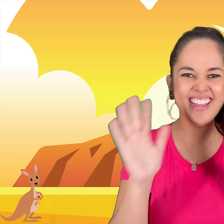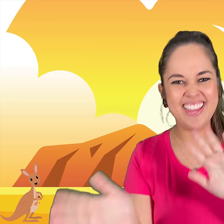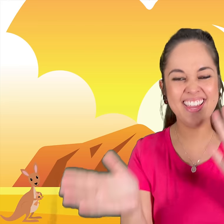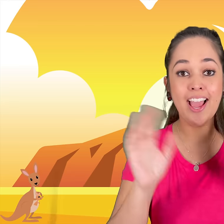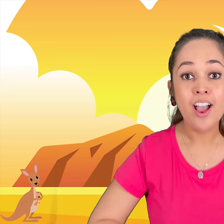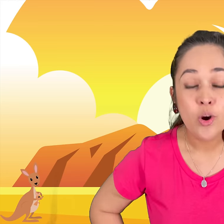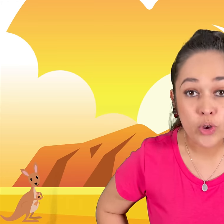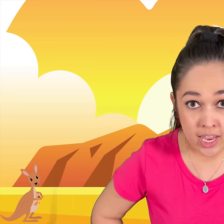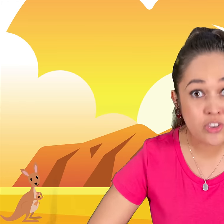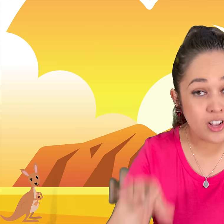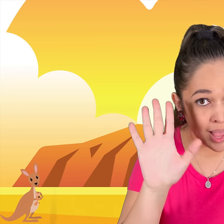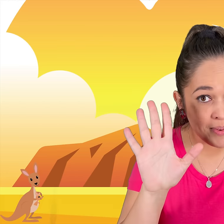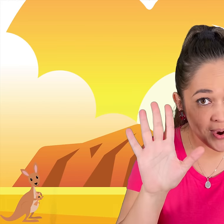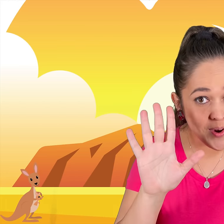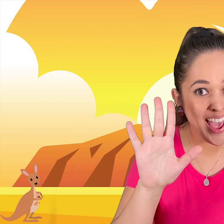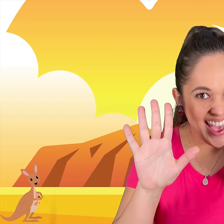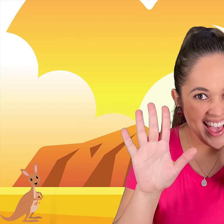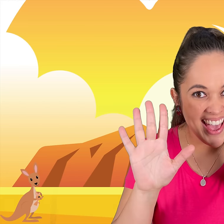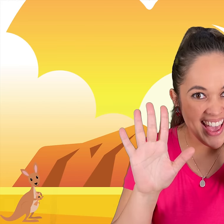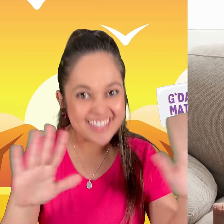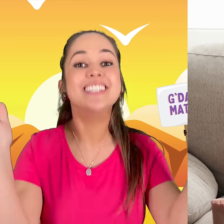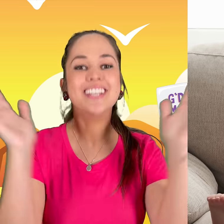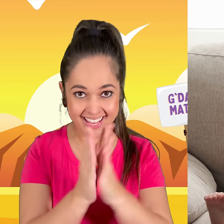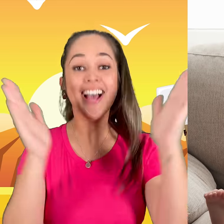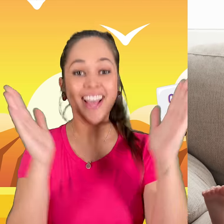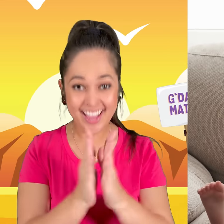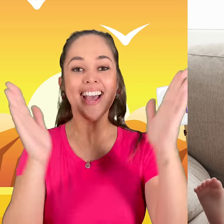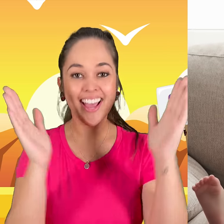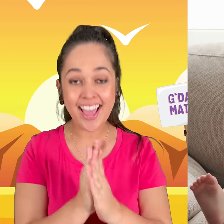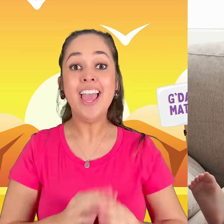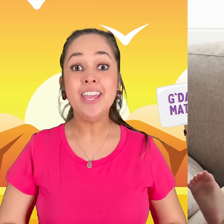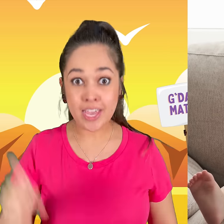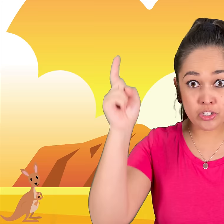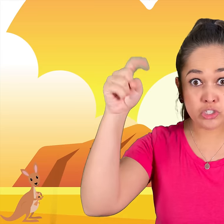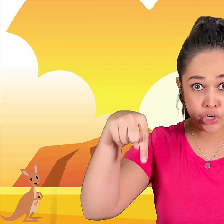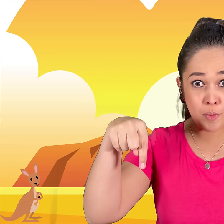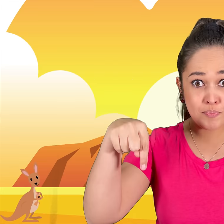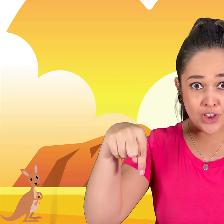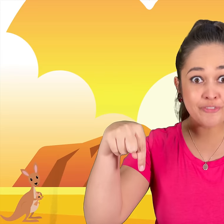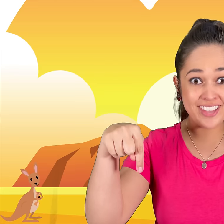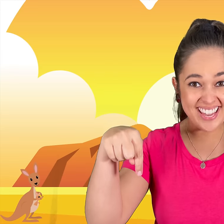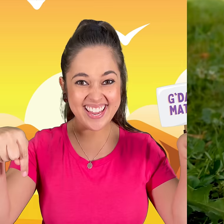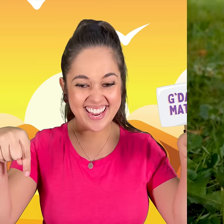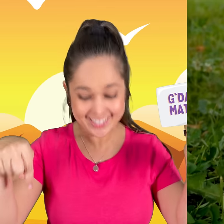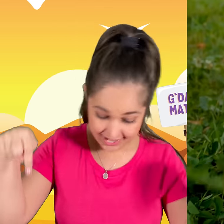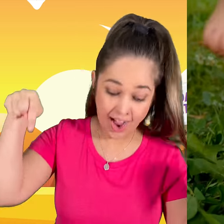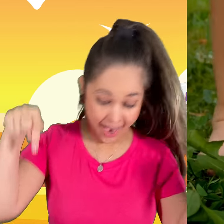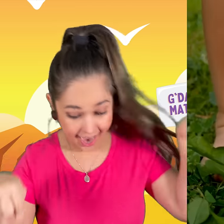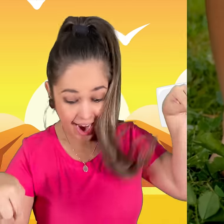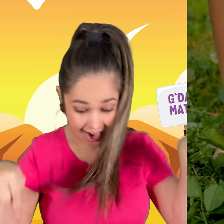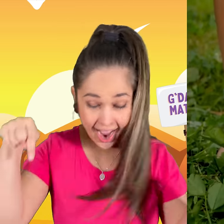today. Can you clap your hands? Can you stomp your feet?